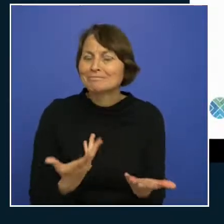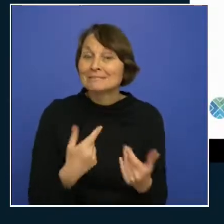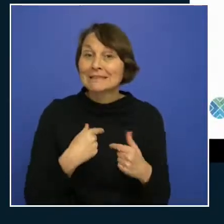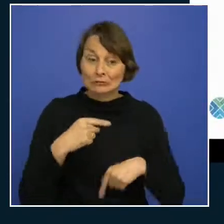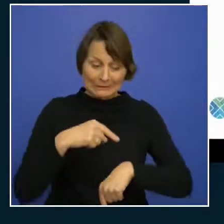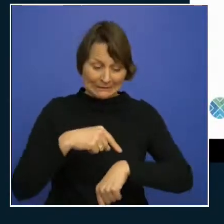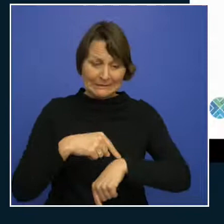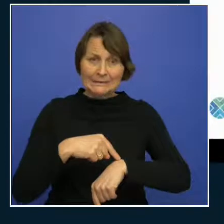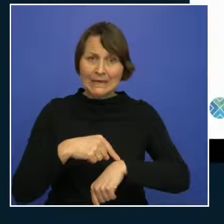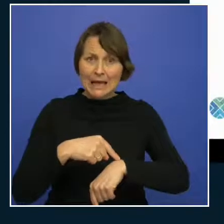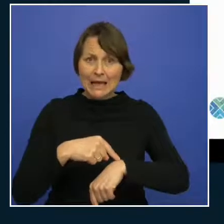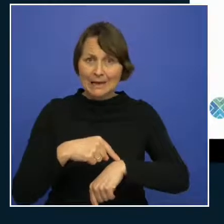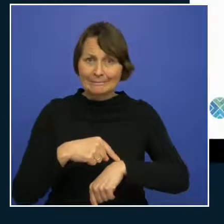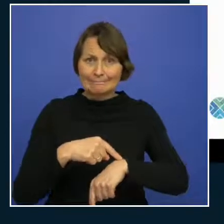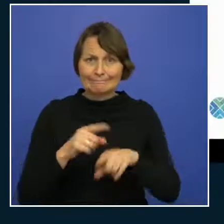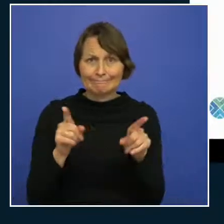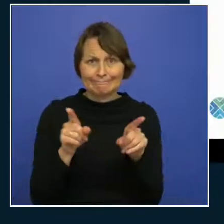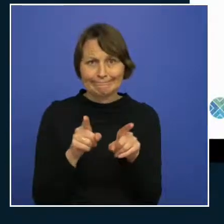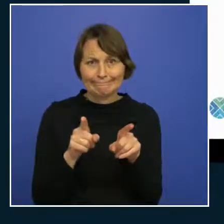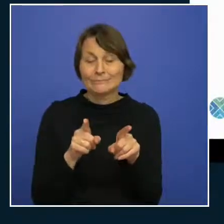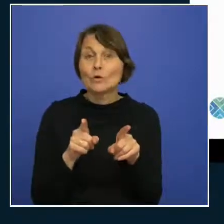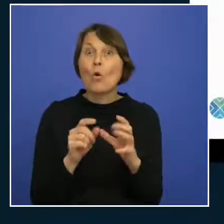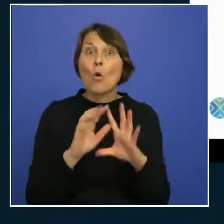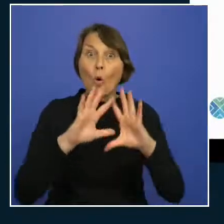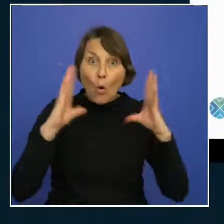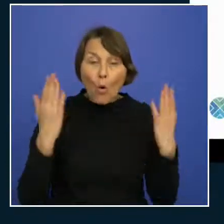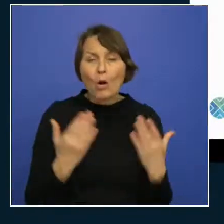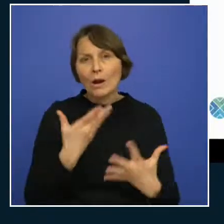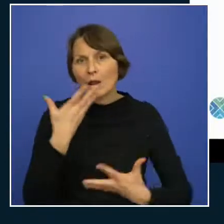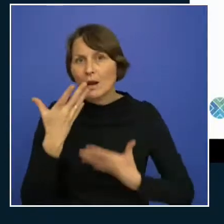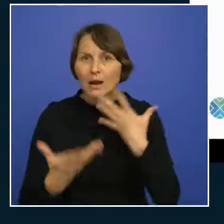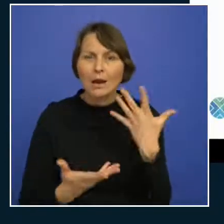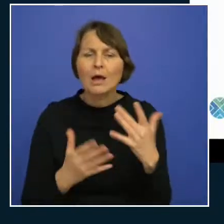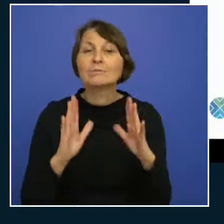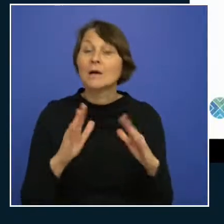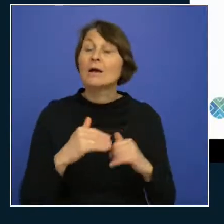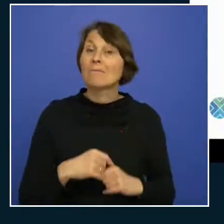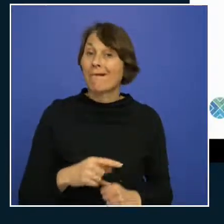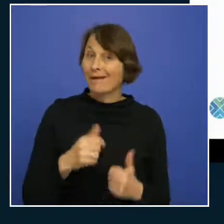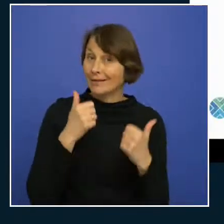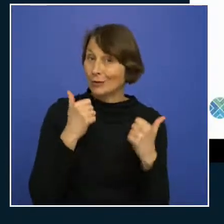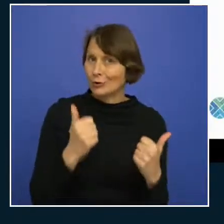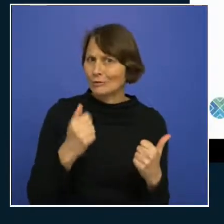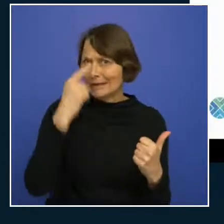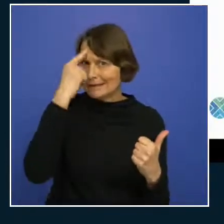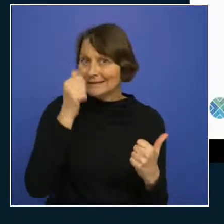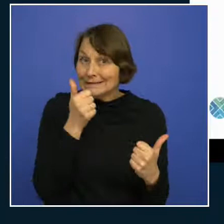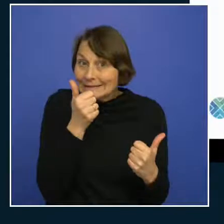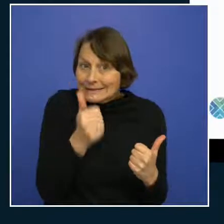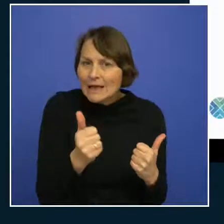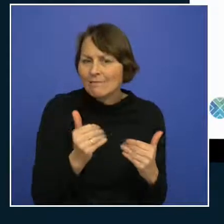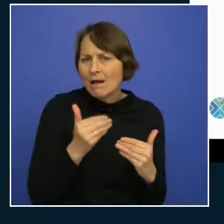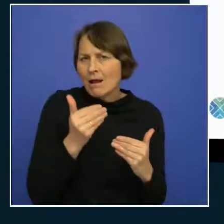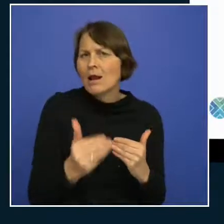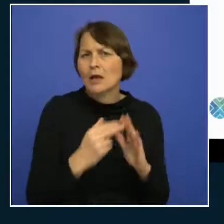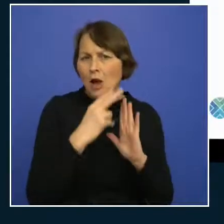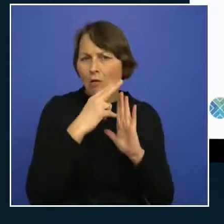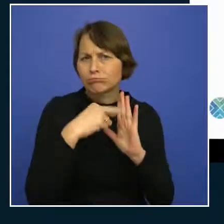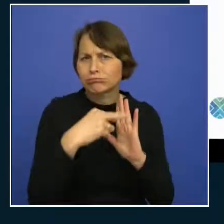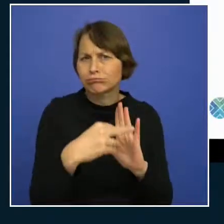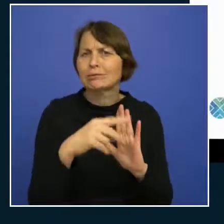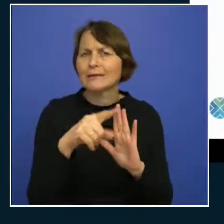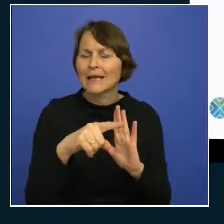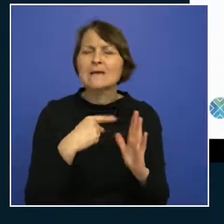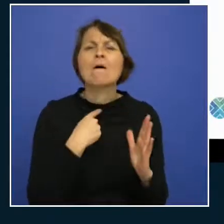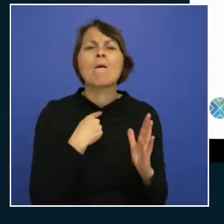in the series. So I do recommend going through the series to further explore and solidify the information in